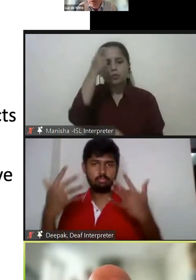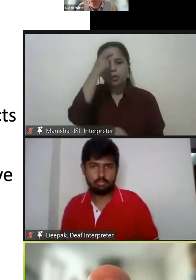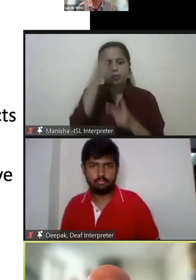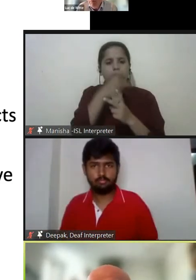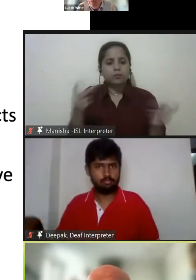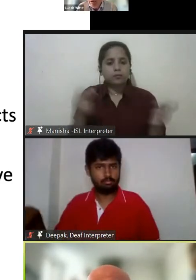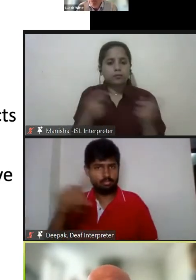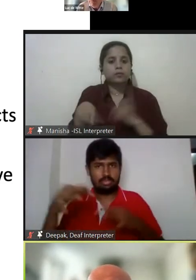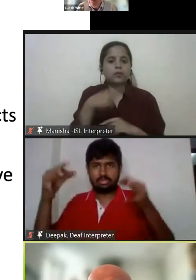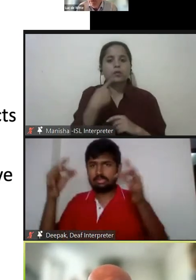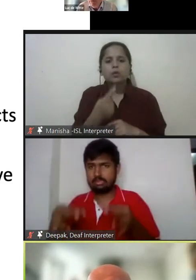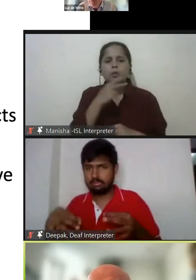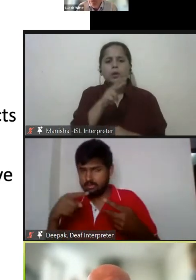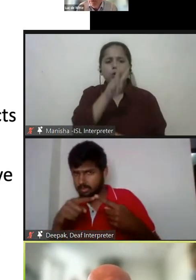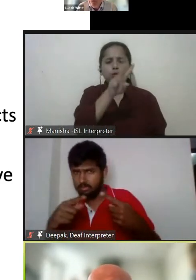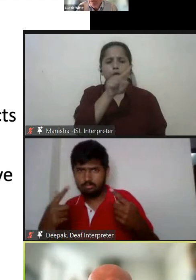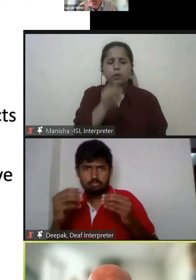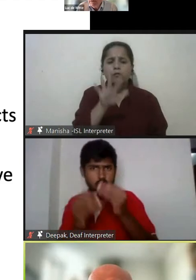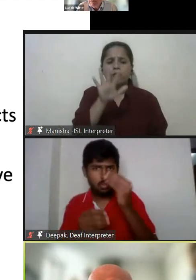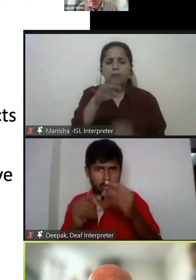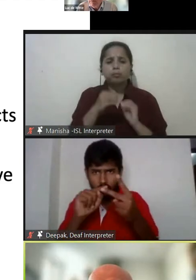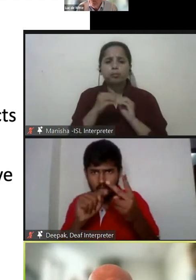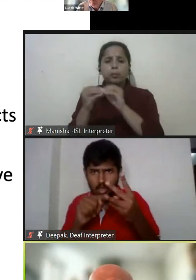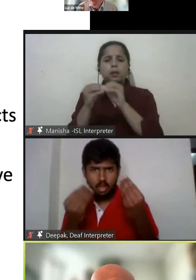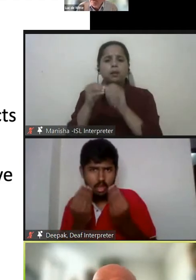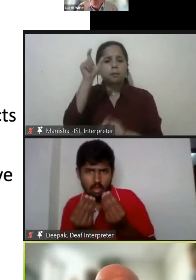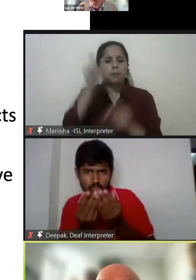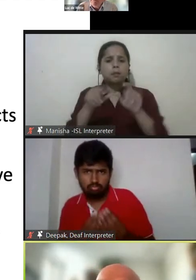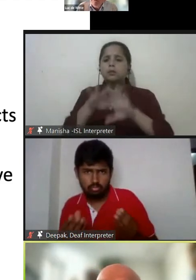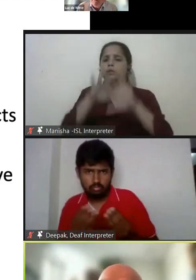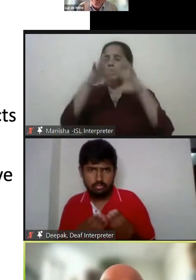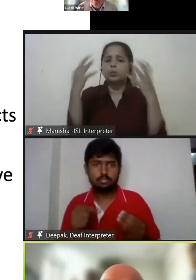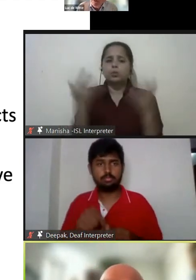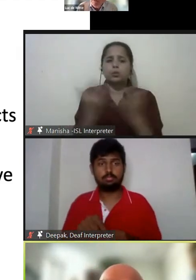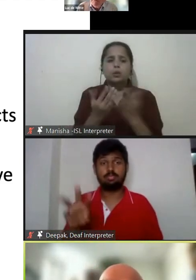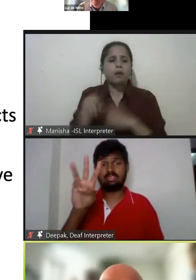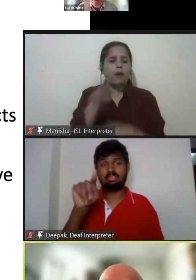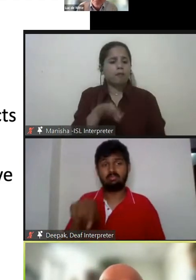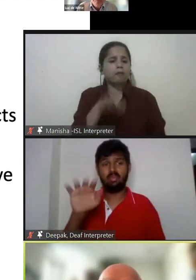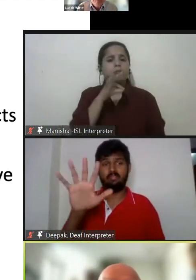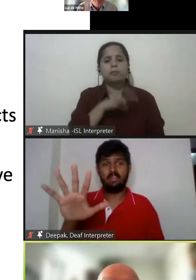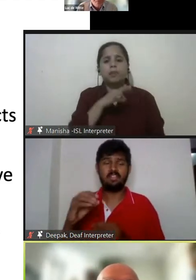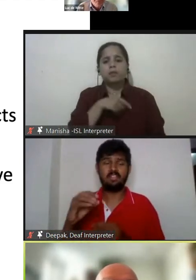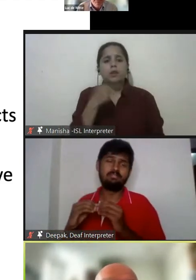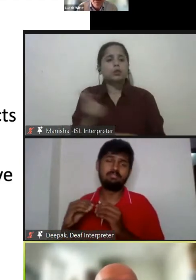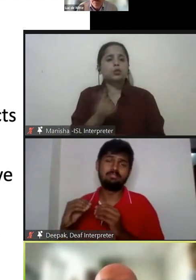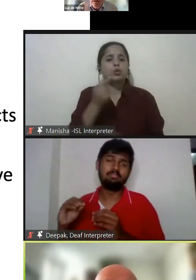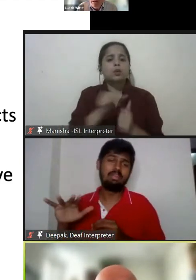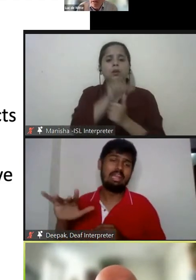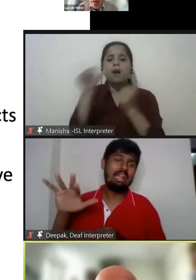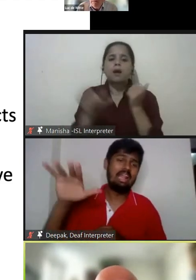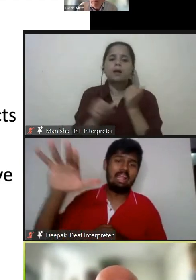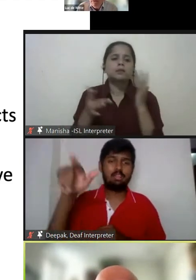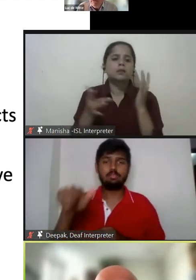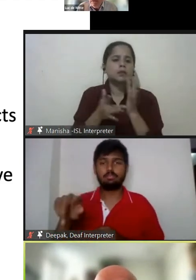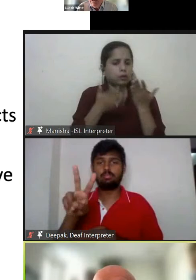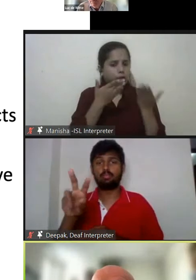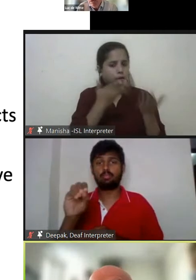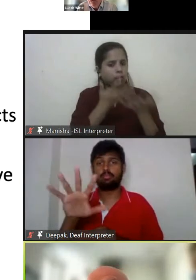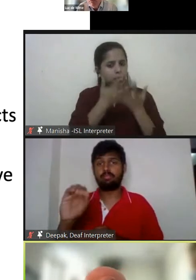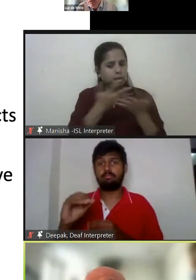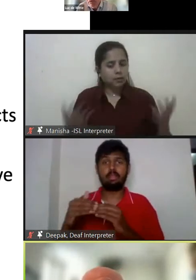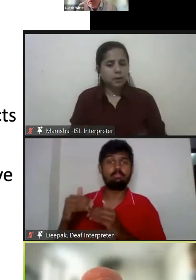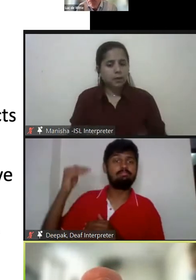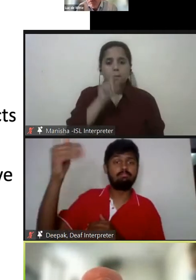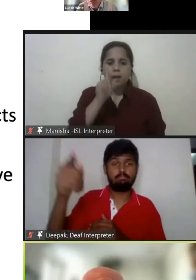about 2.5 billion people in the world might benefit from the use of assistive devices. But in